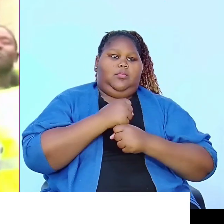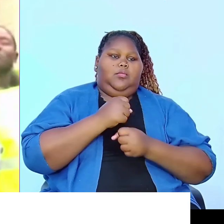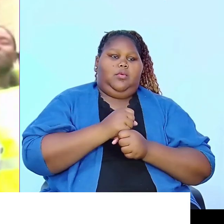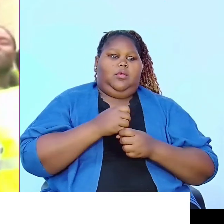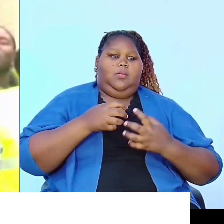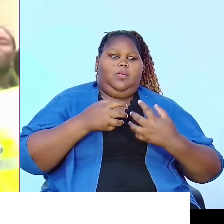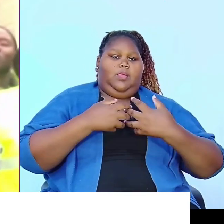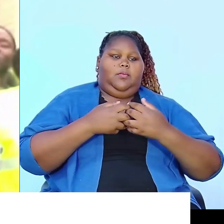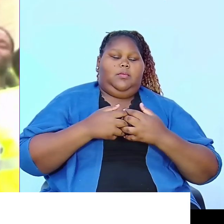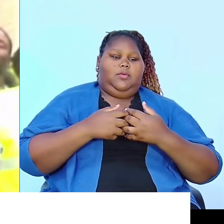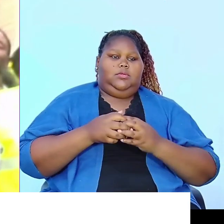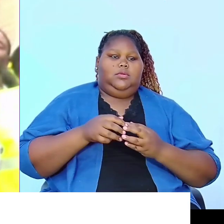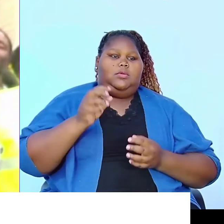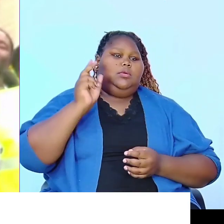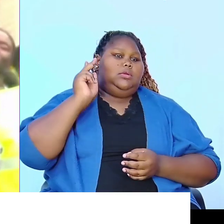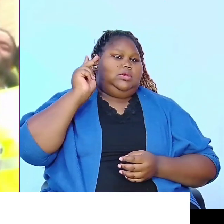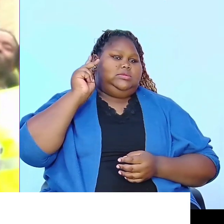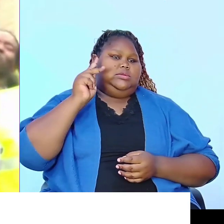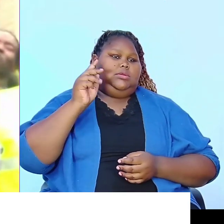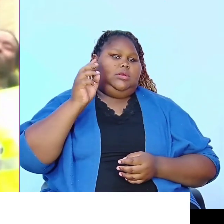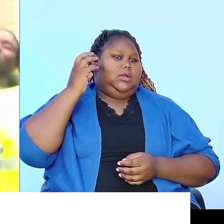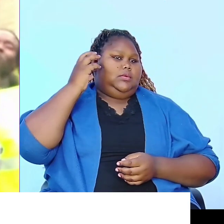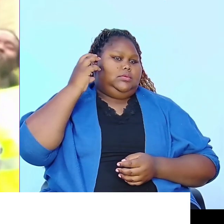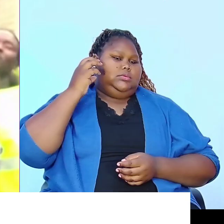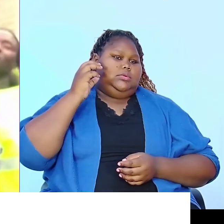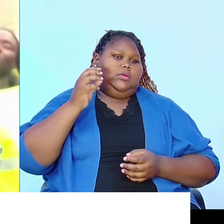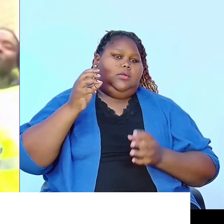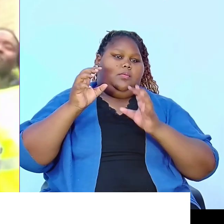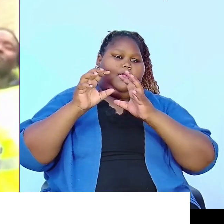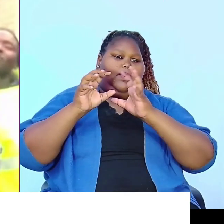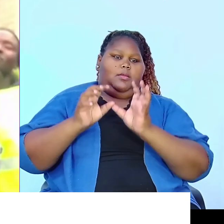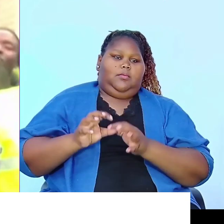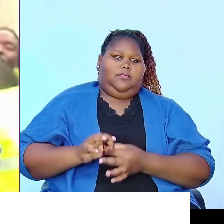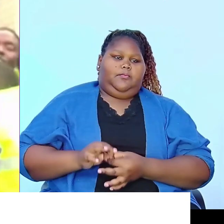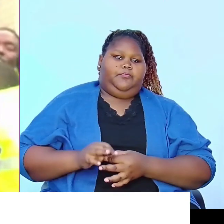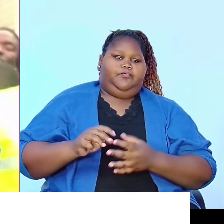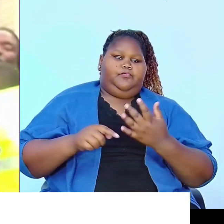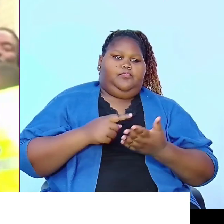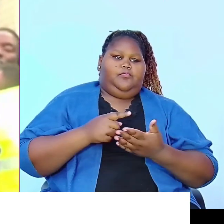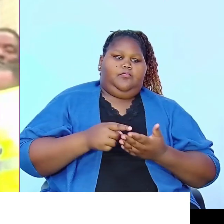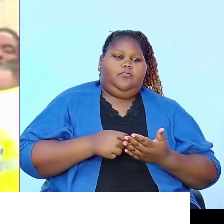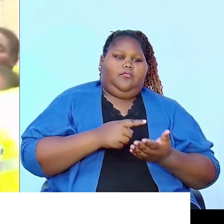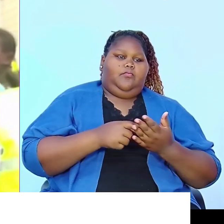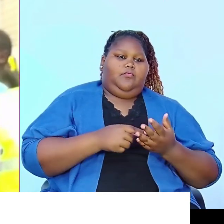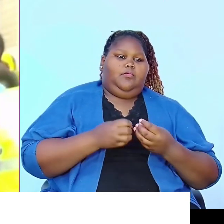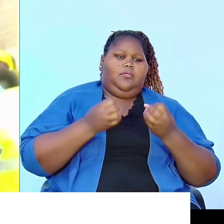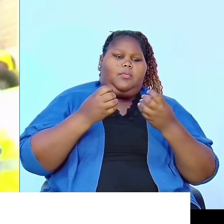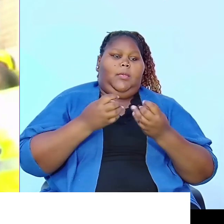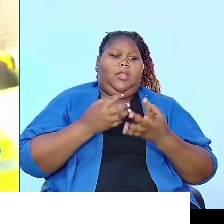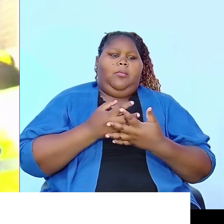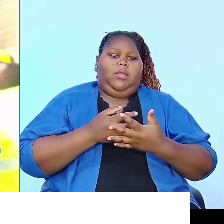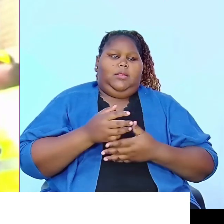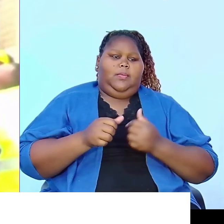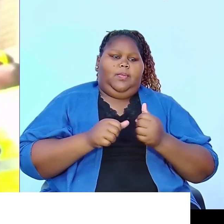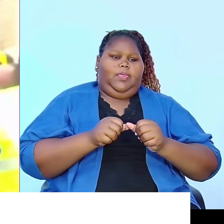katika Kisii National Polytechnic. Tutaungana nao katika kueleza maneno mengi ya uhandisi, na more specifically tutaongea